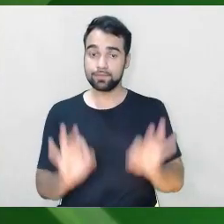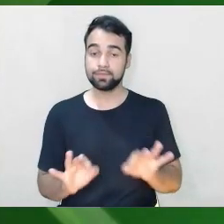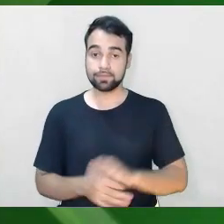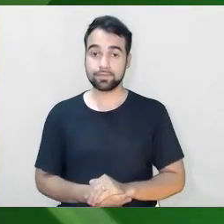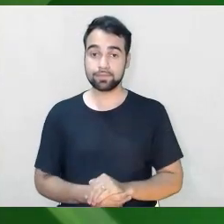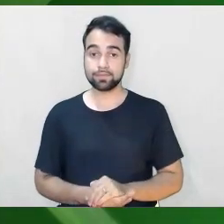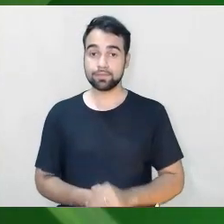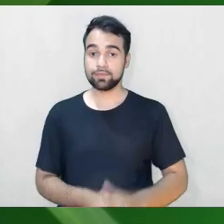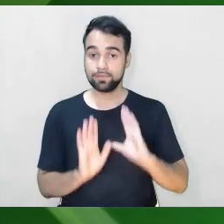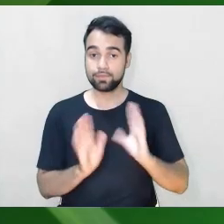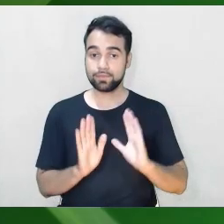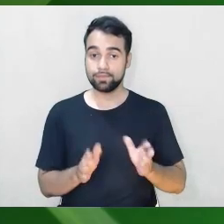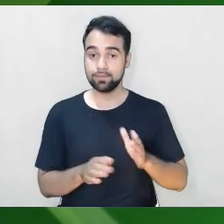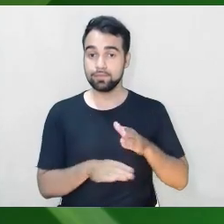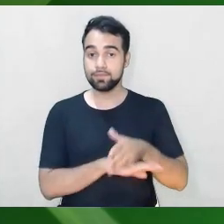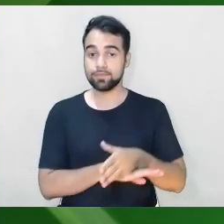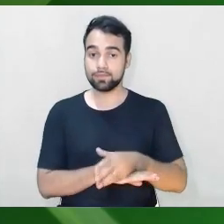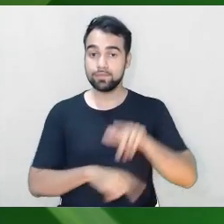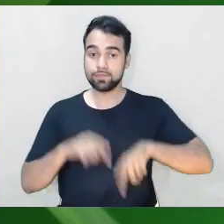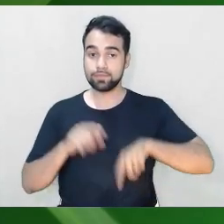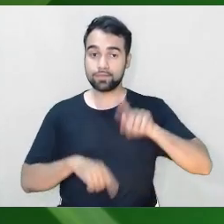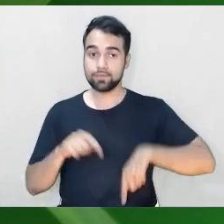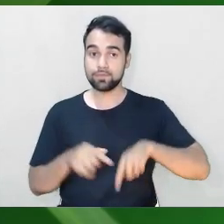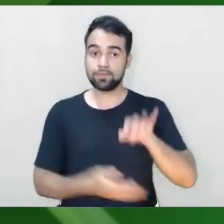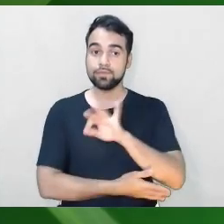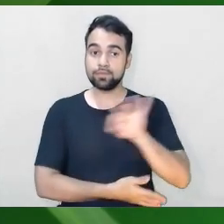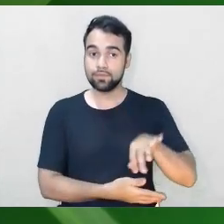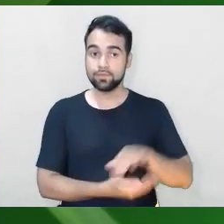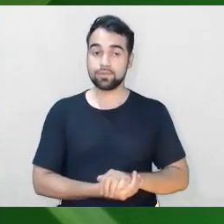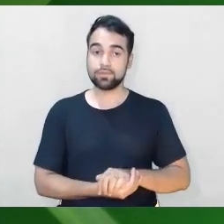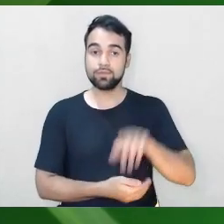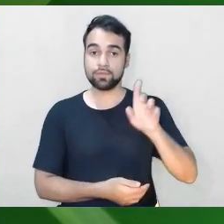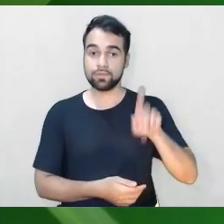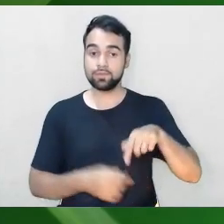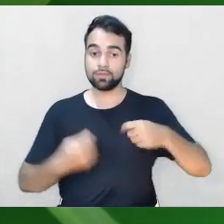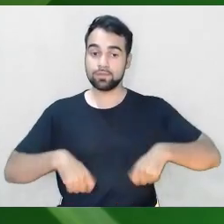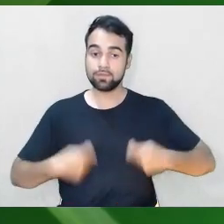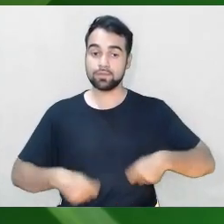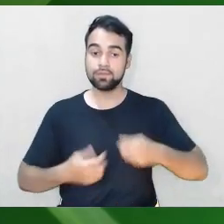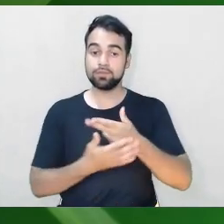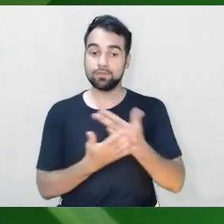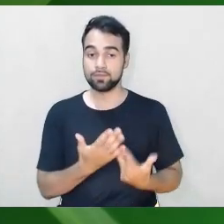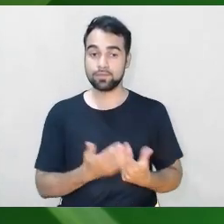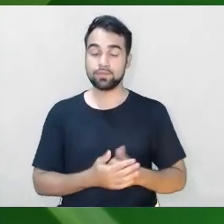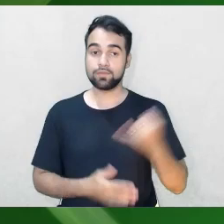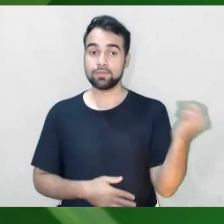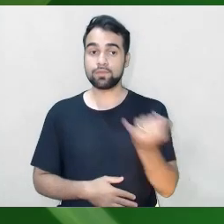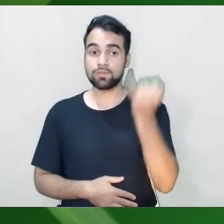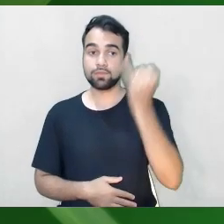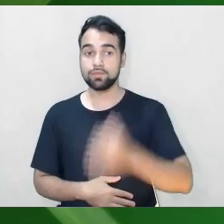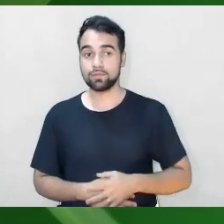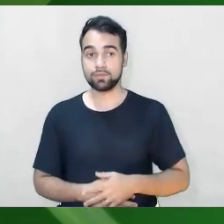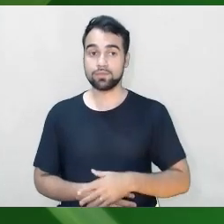can see it going from step to step, and it comes in with items that are architectures, which are needs, and another